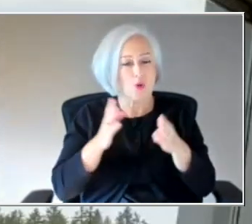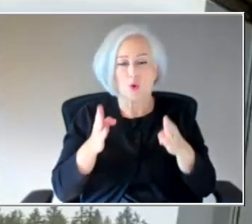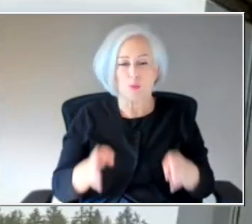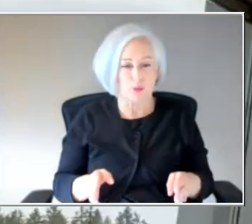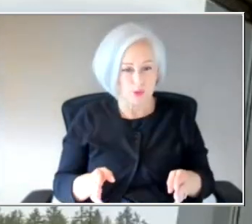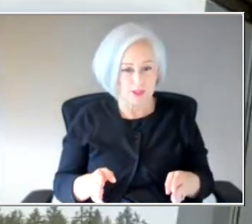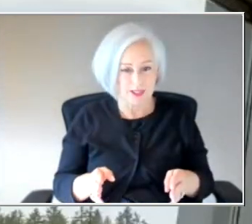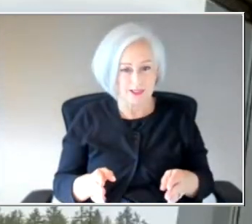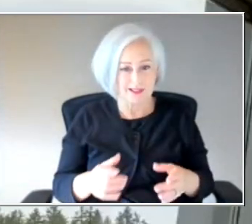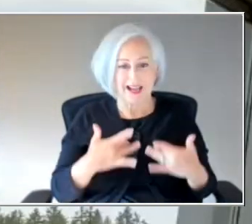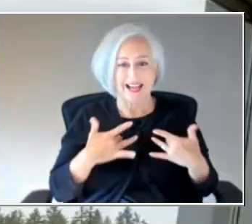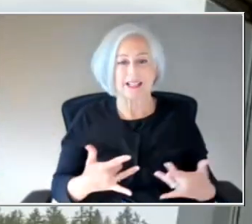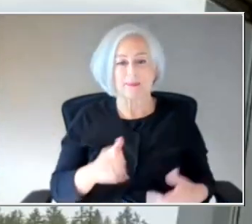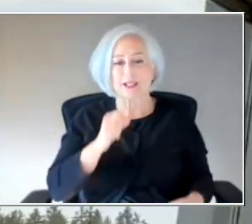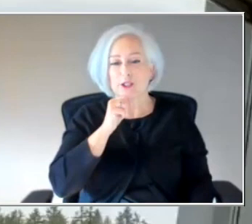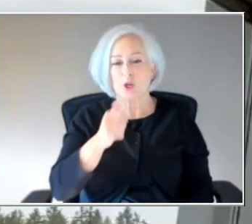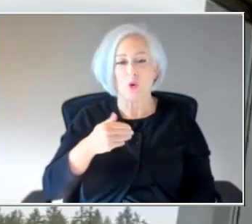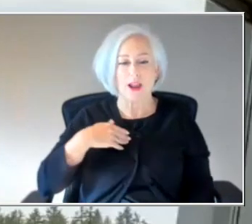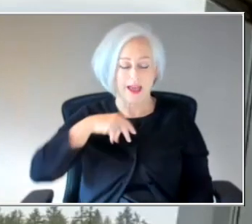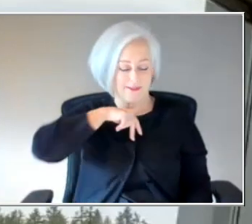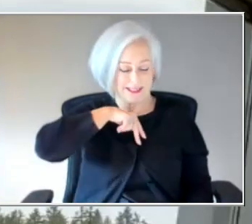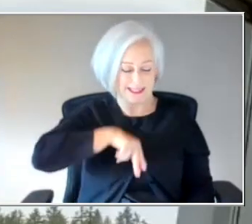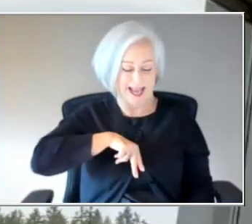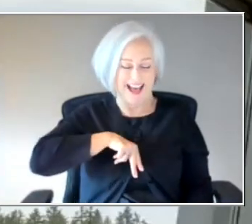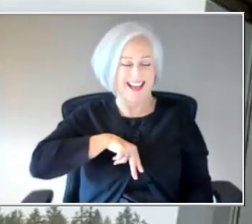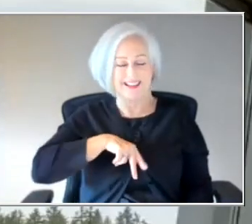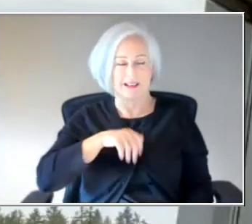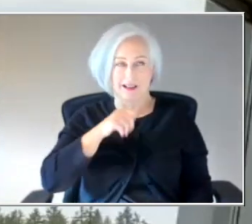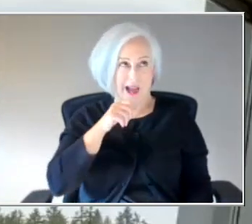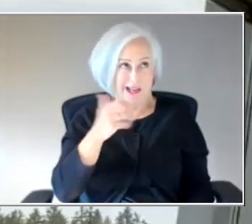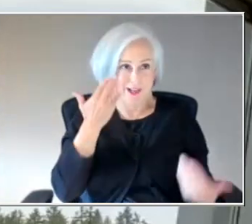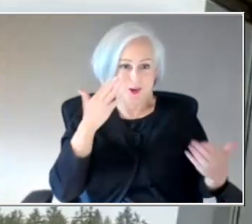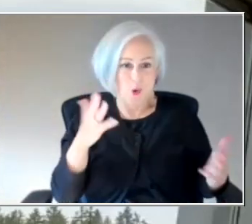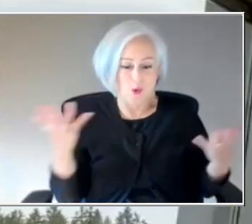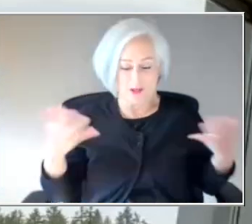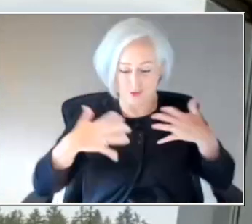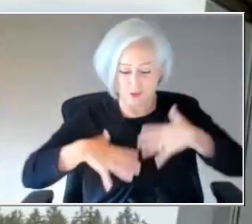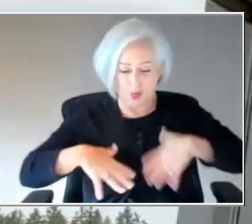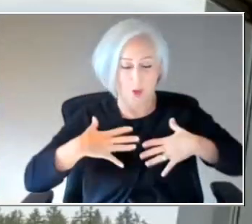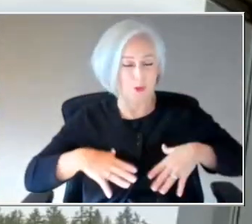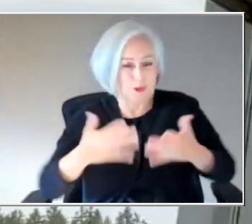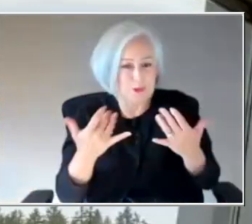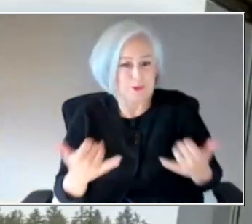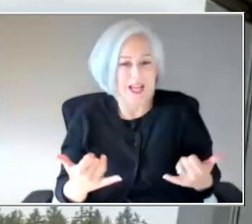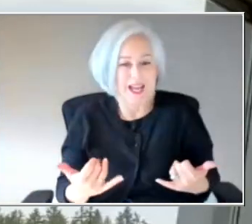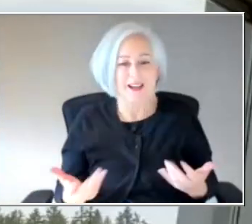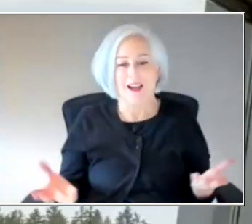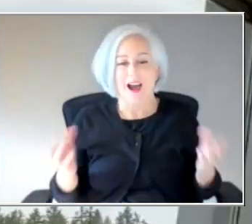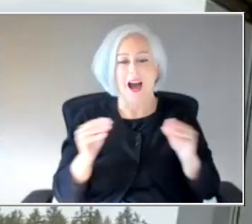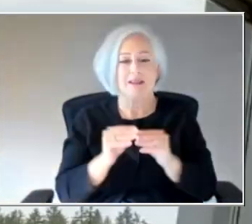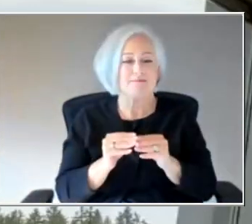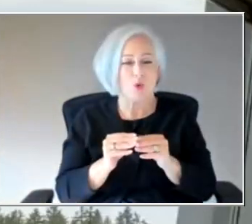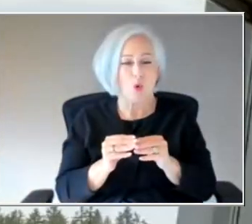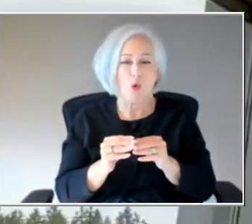wear a tie. I didn't know what the attire was for today. I like to be down to earth. I'm very